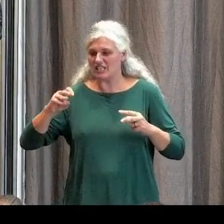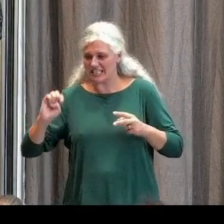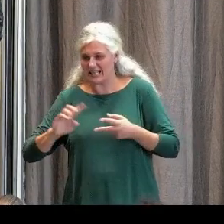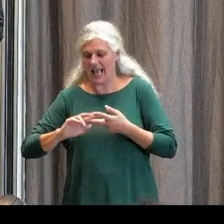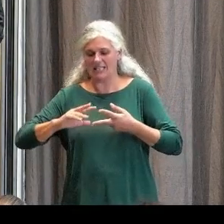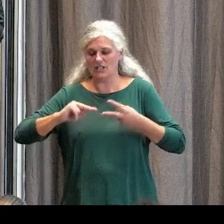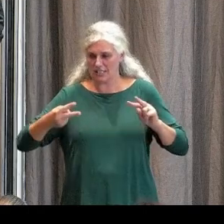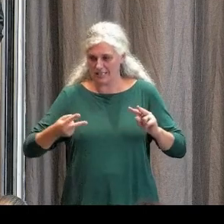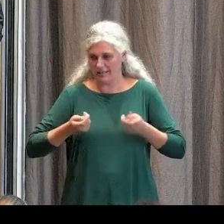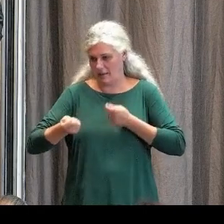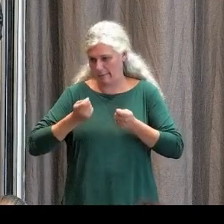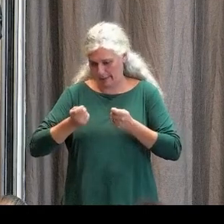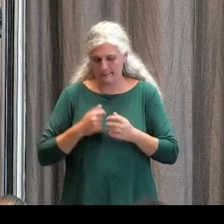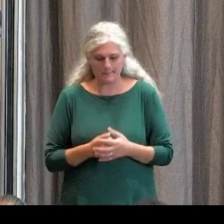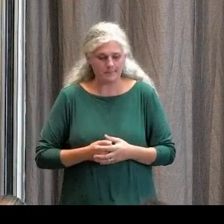along the way.